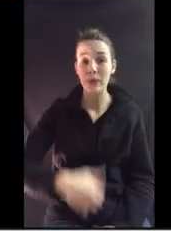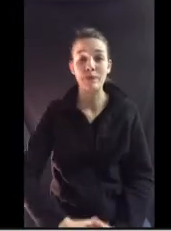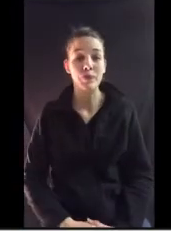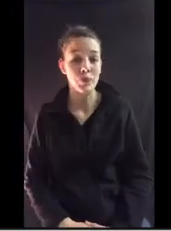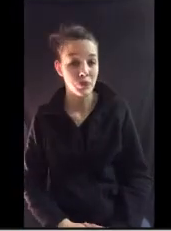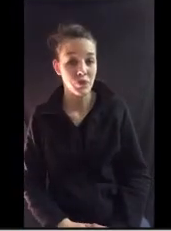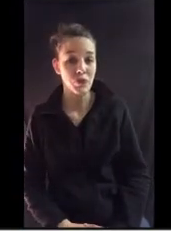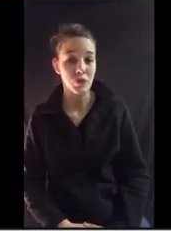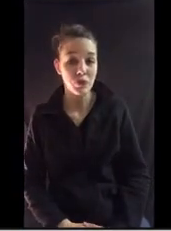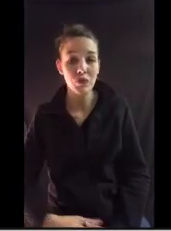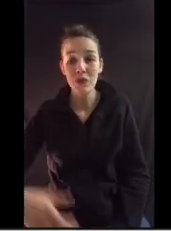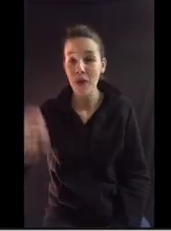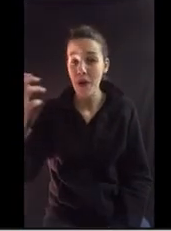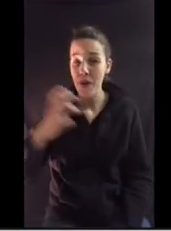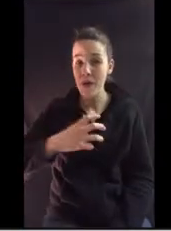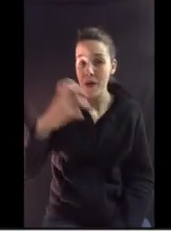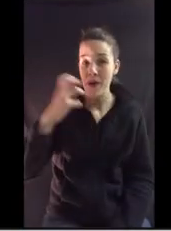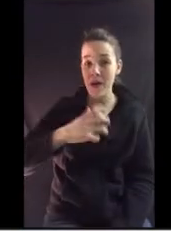hears. Whoa.